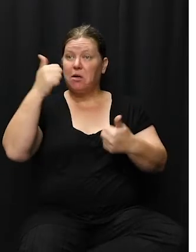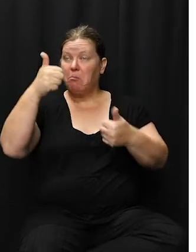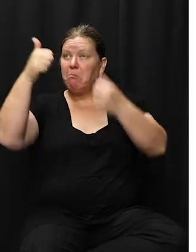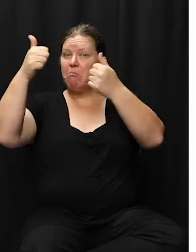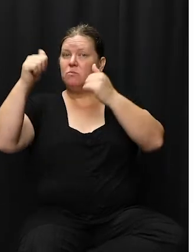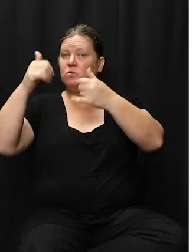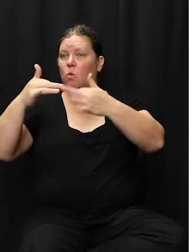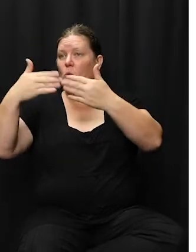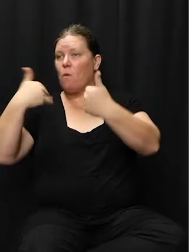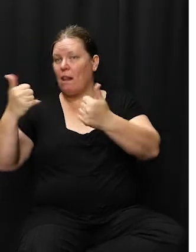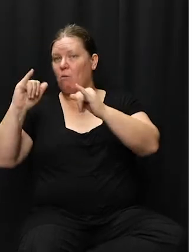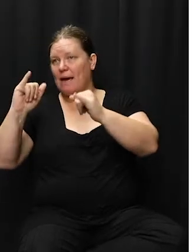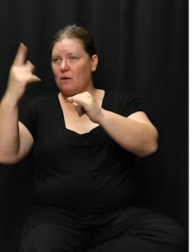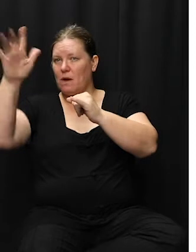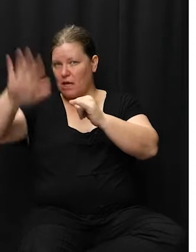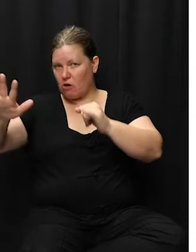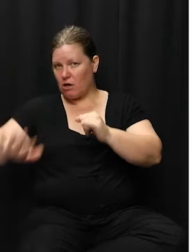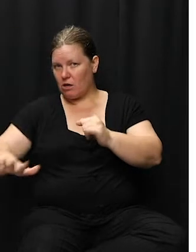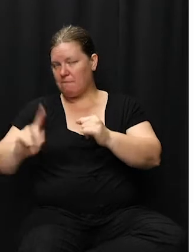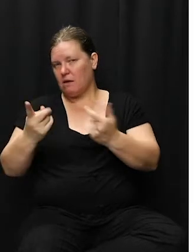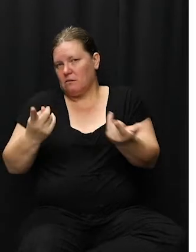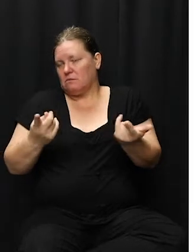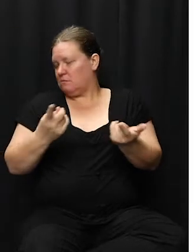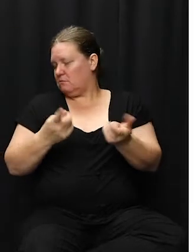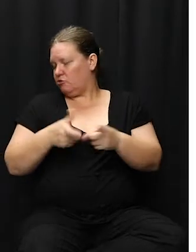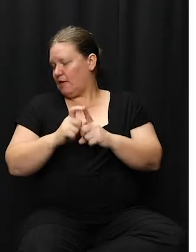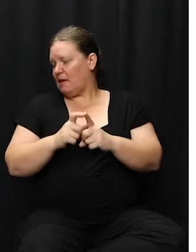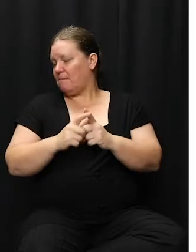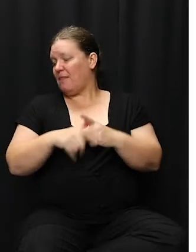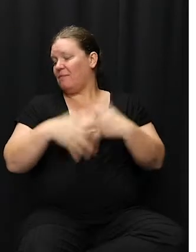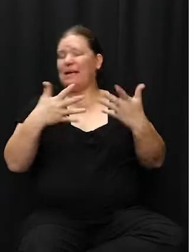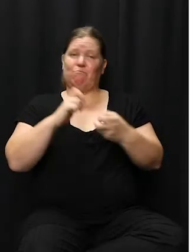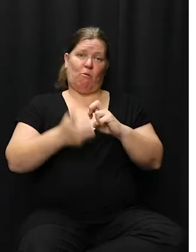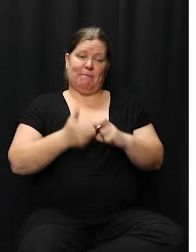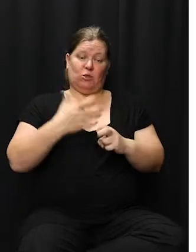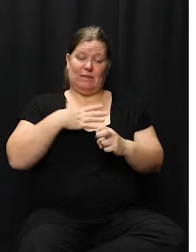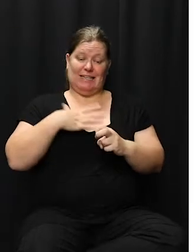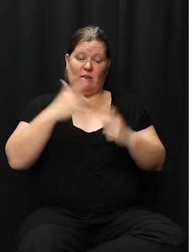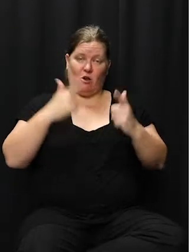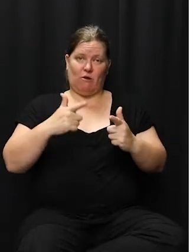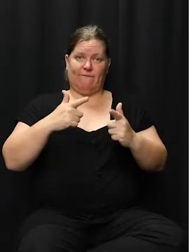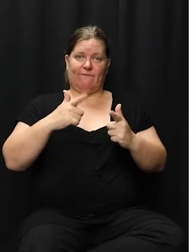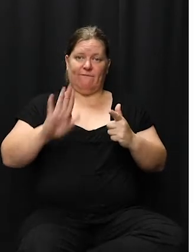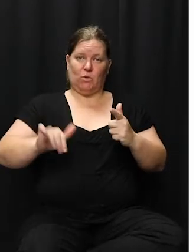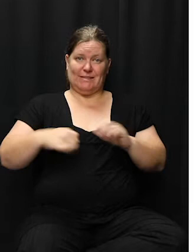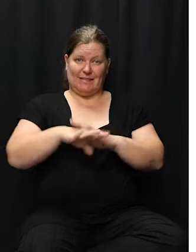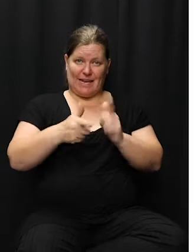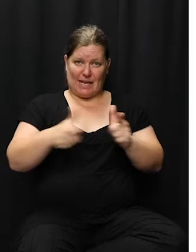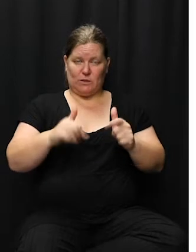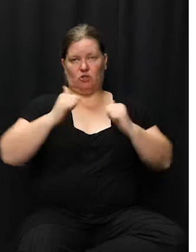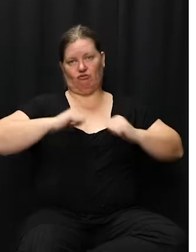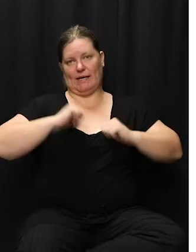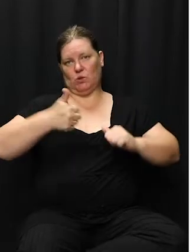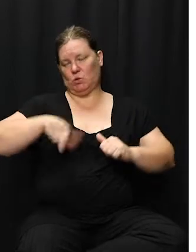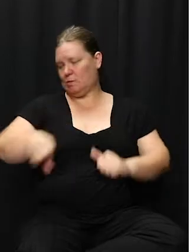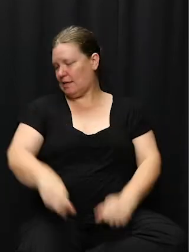you, what do I work on next? I can see if they've scored well or not scored well, but it's hard to know for setting goals, what do